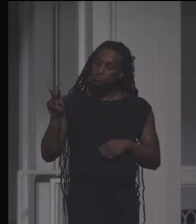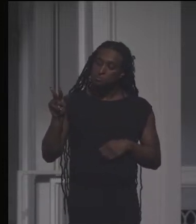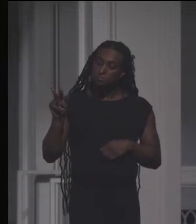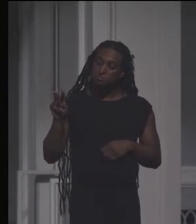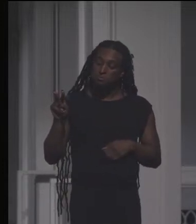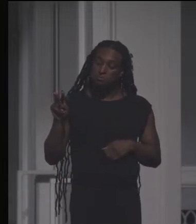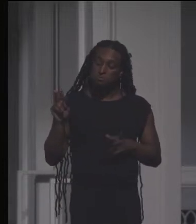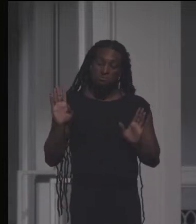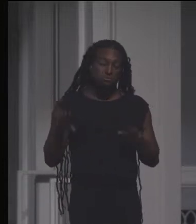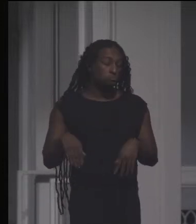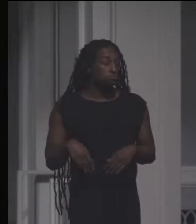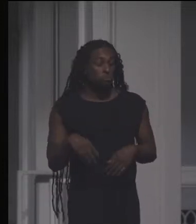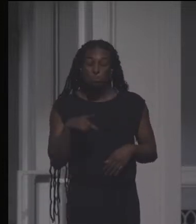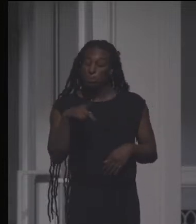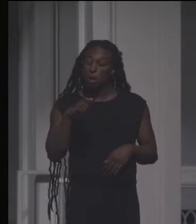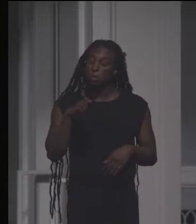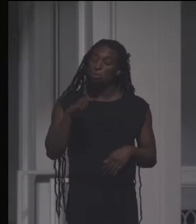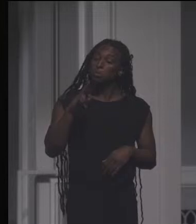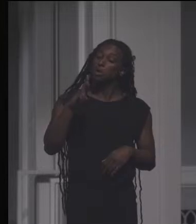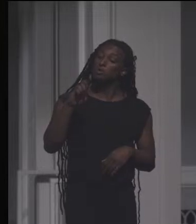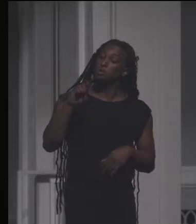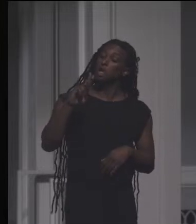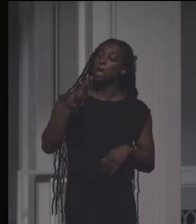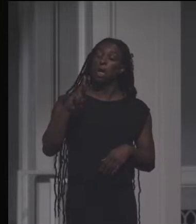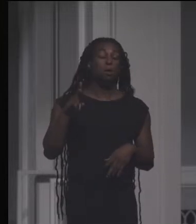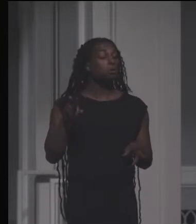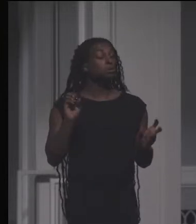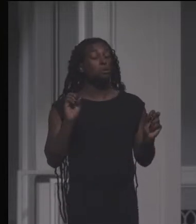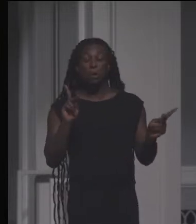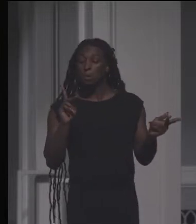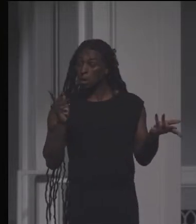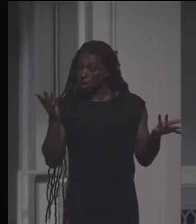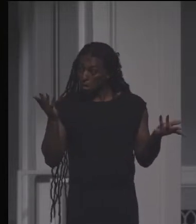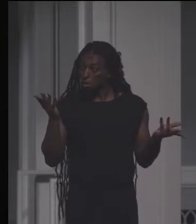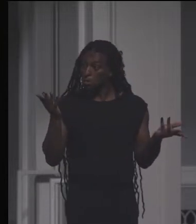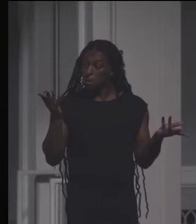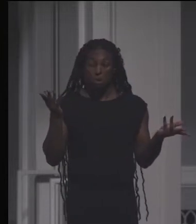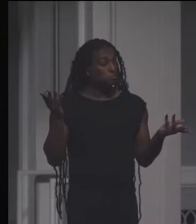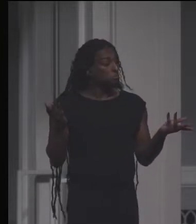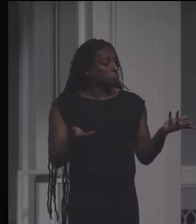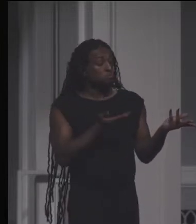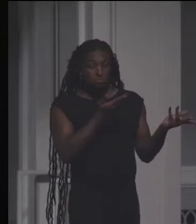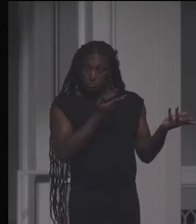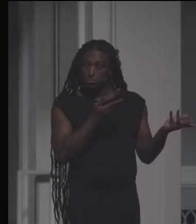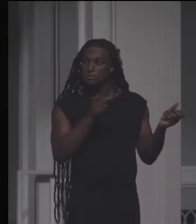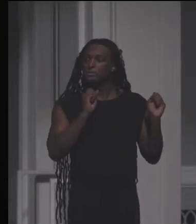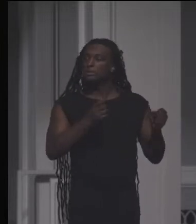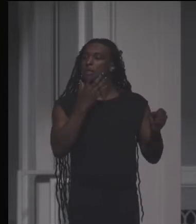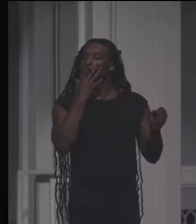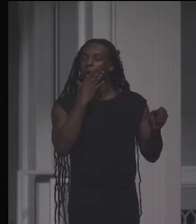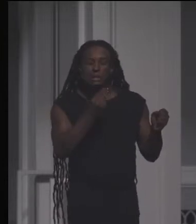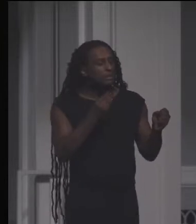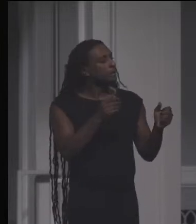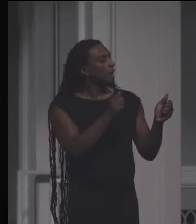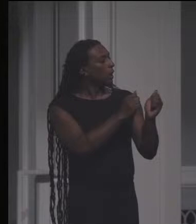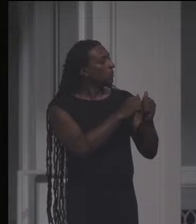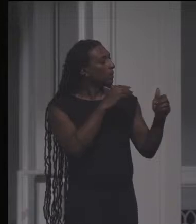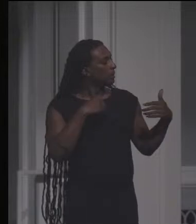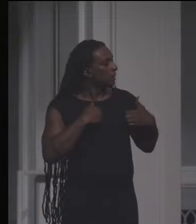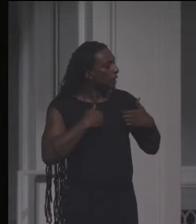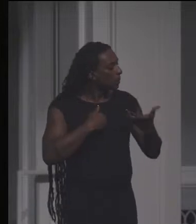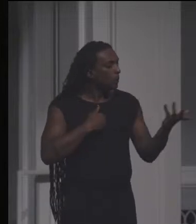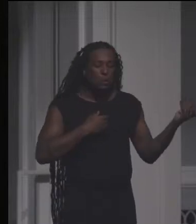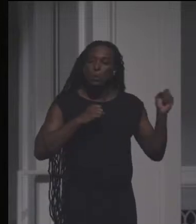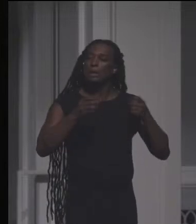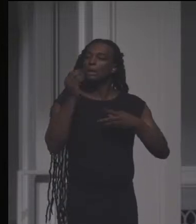shrugged. "Peretir, is it? Well, Peretir, go find Howell and tell him you're to sleep in the hayloft and eat with us, your host too."